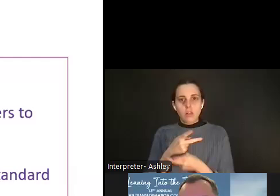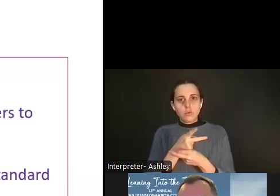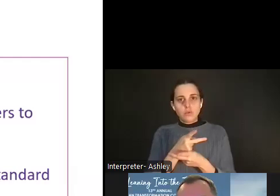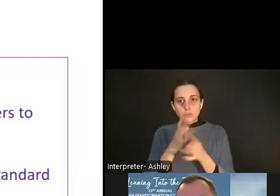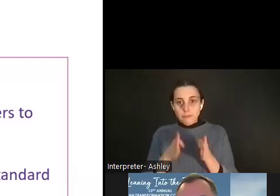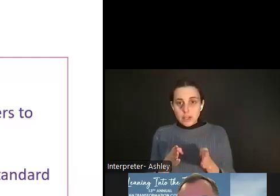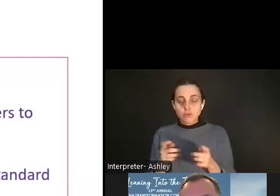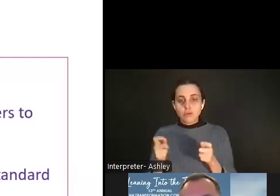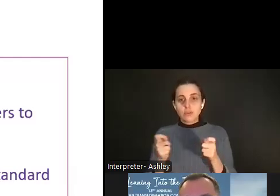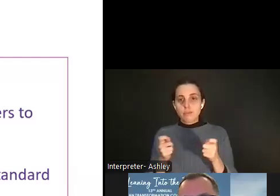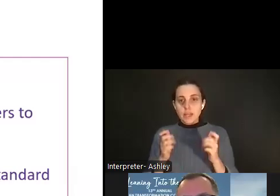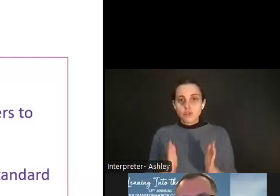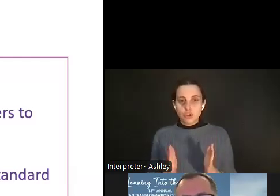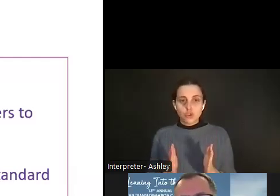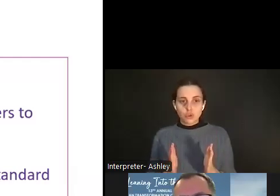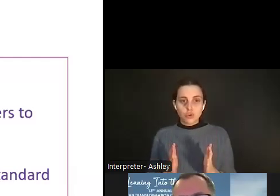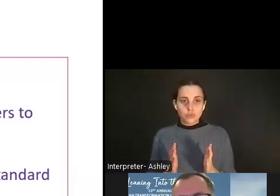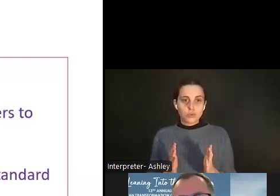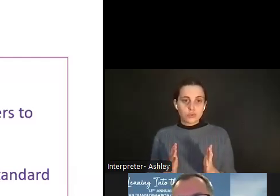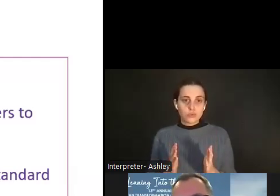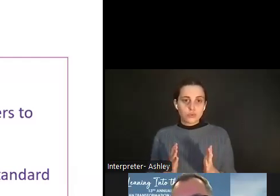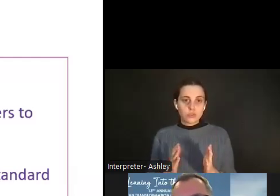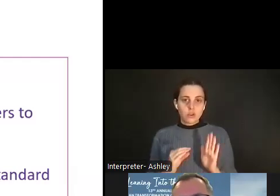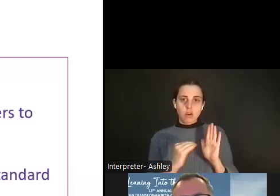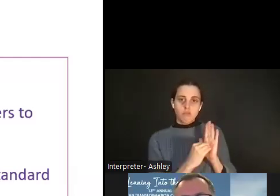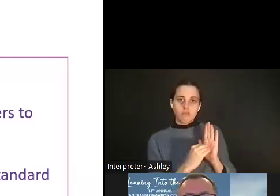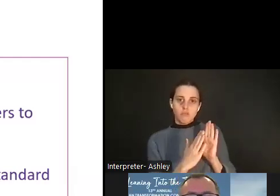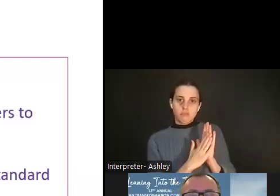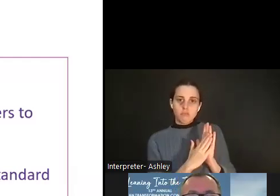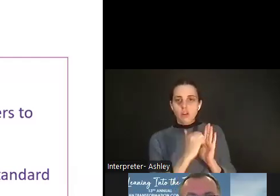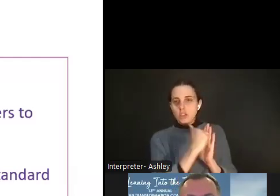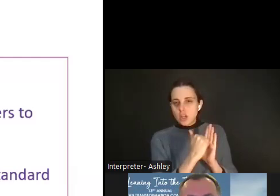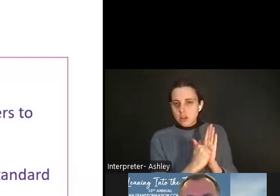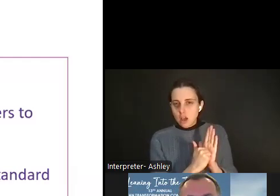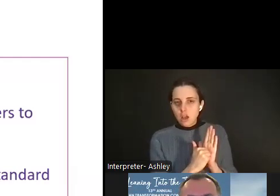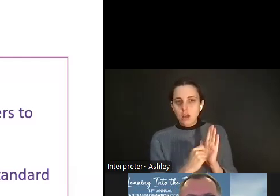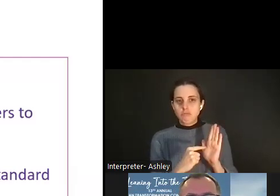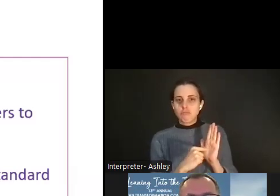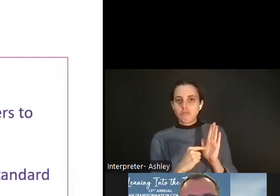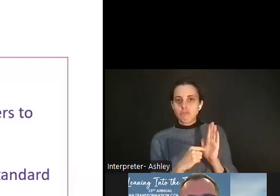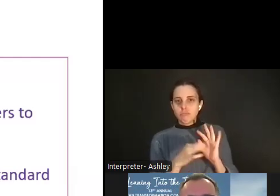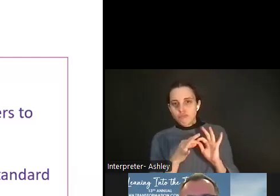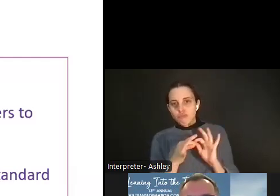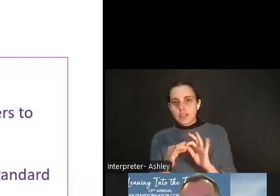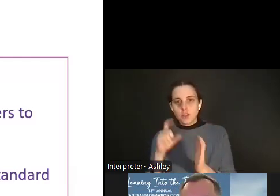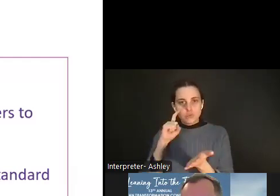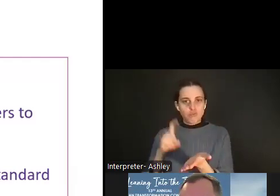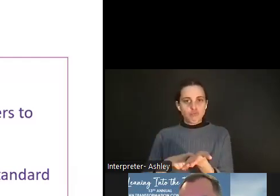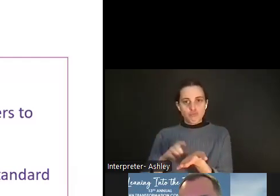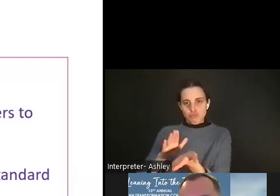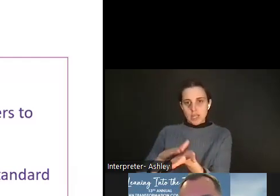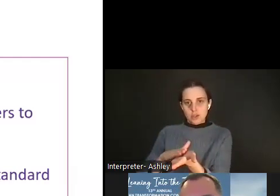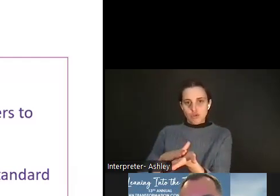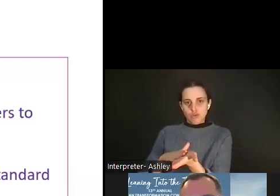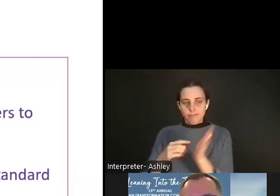a topic on their standard agenda, huddle agenda, and it's the recognition topic, so it's always there, and they